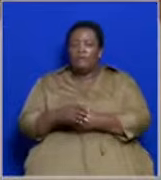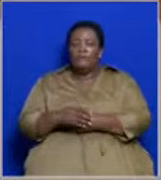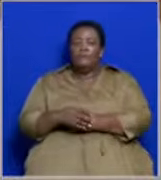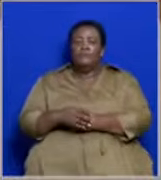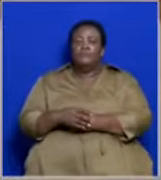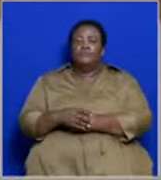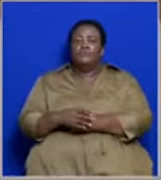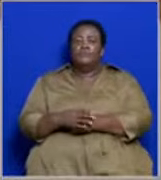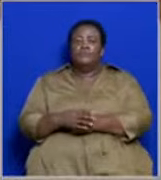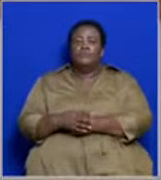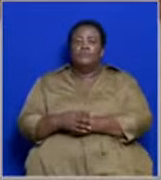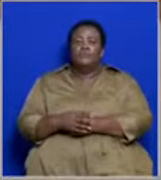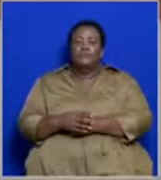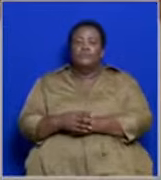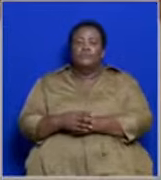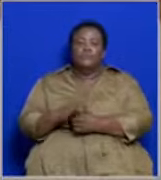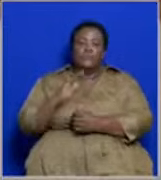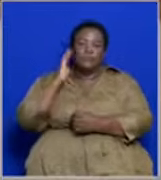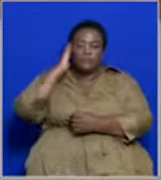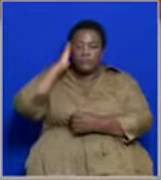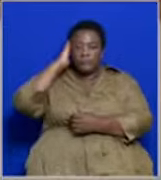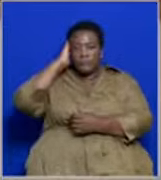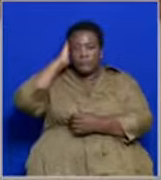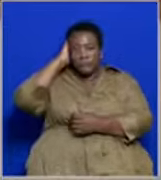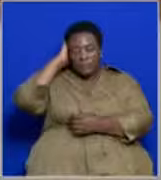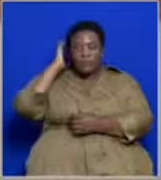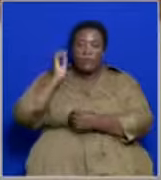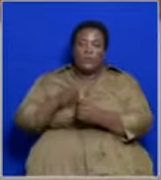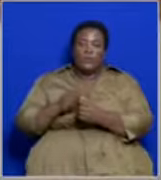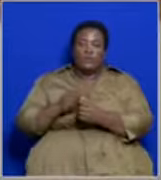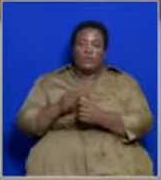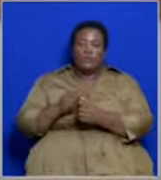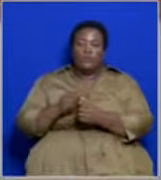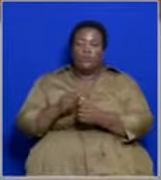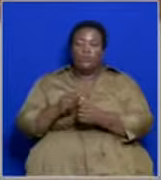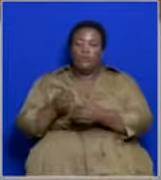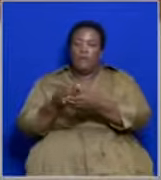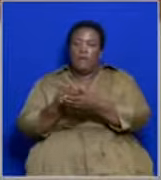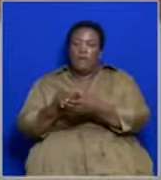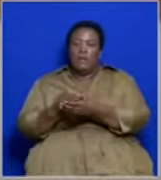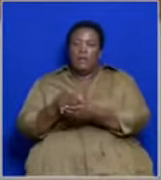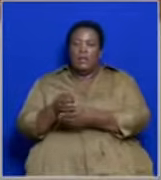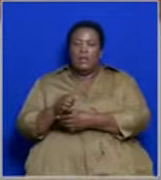And your annexure TLM3 starts at page